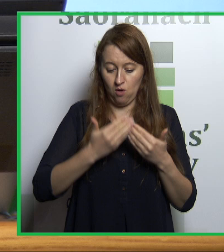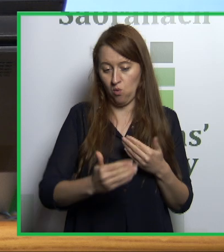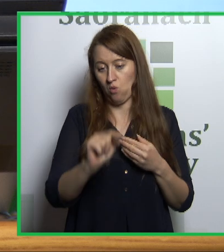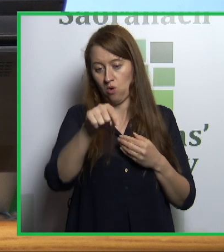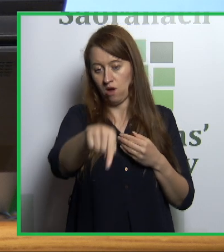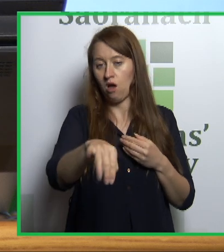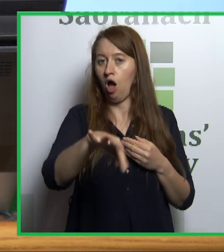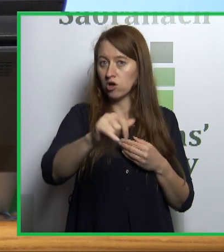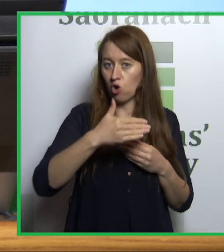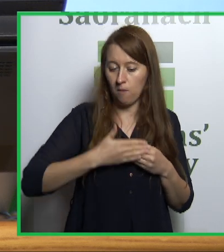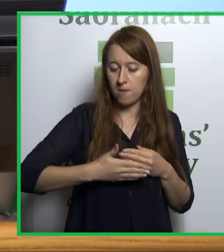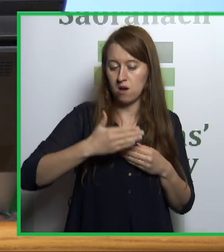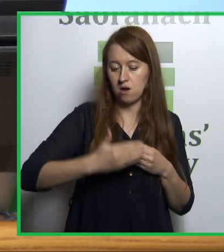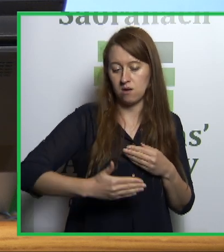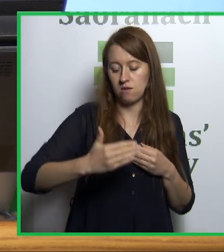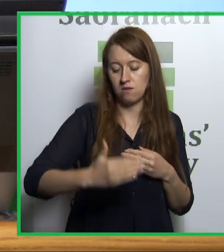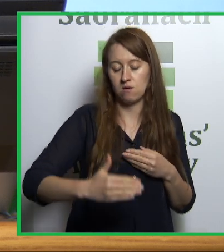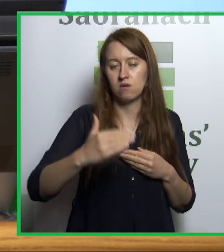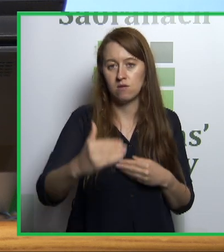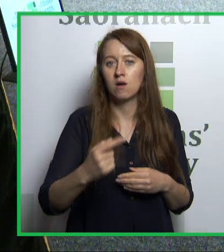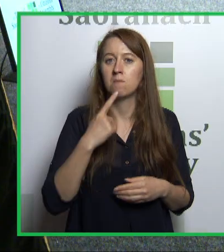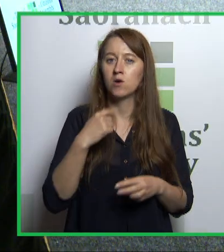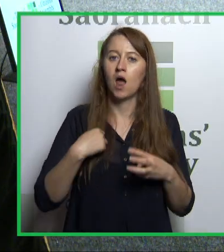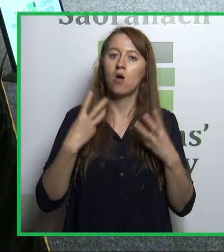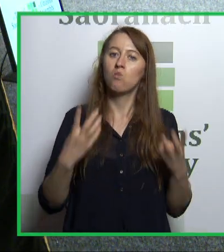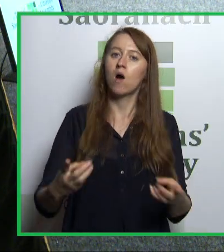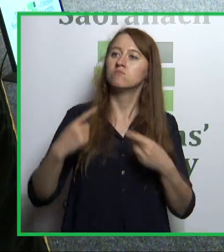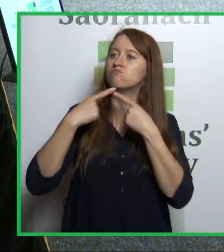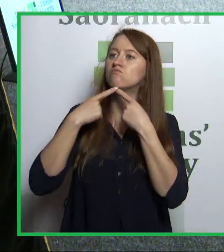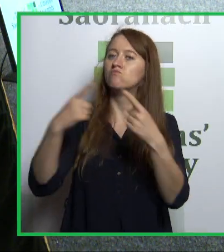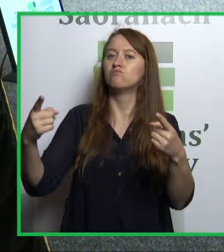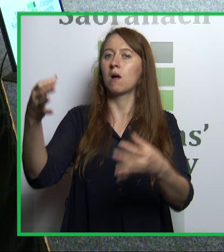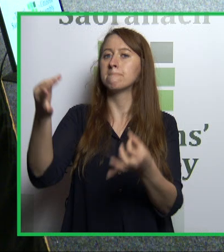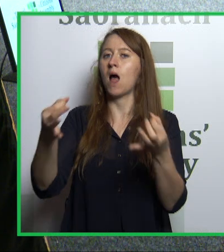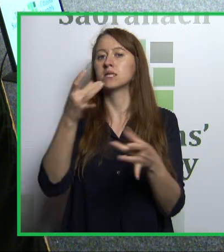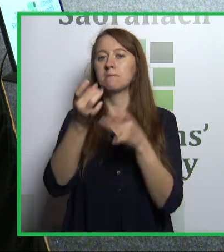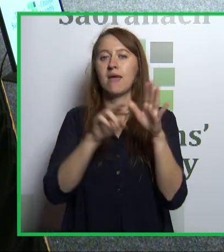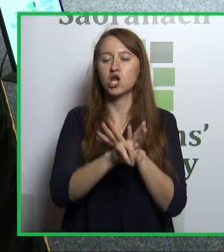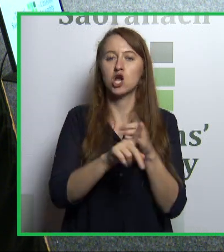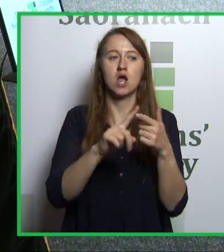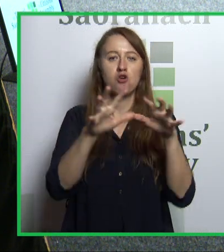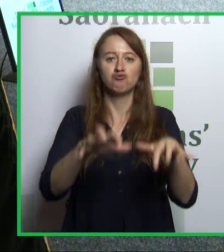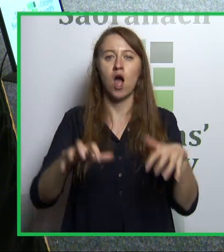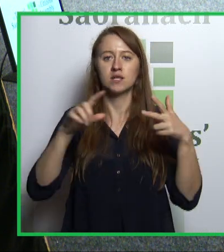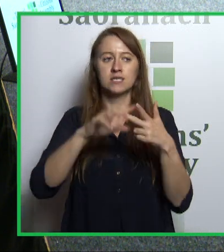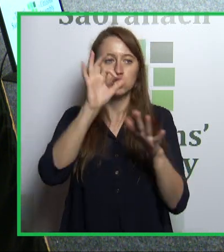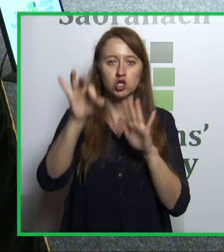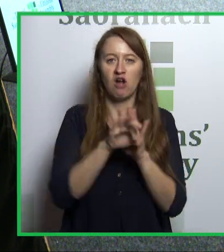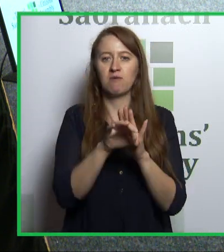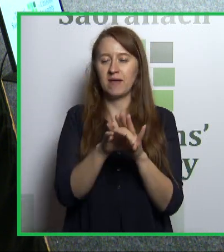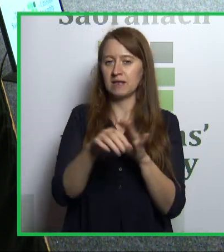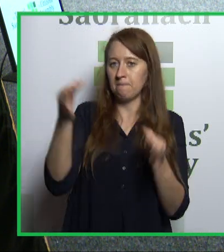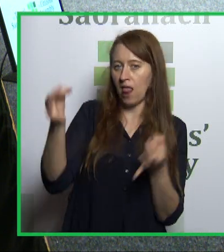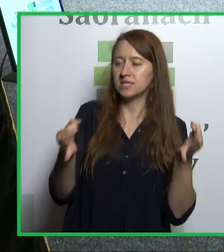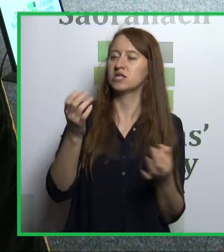to policymakers and legislators, Oireachtas, government, TDs, listen to the testimonies that we